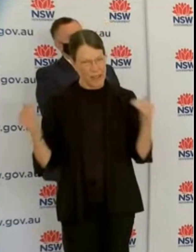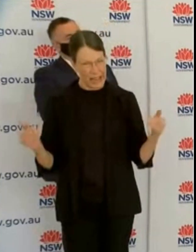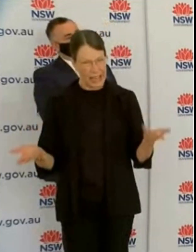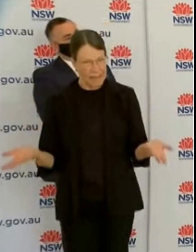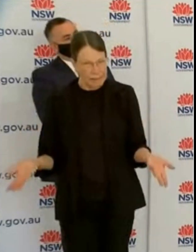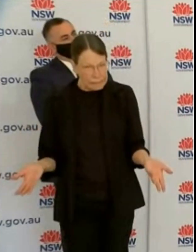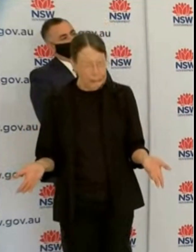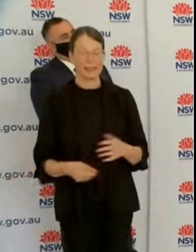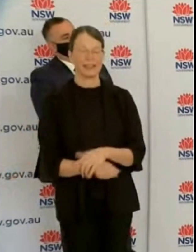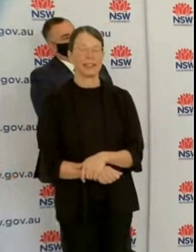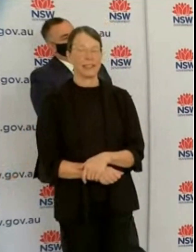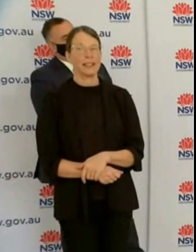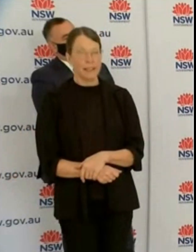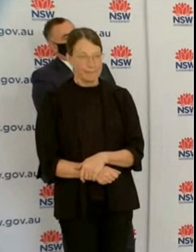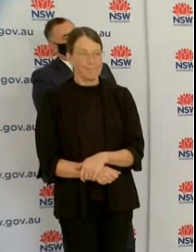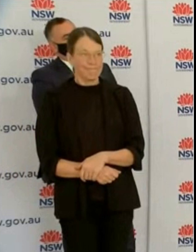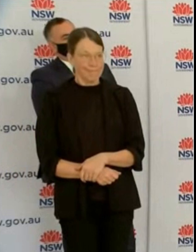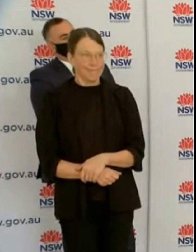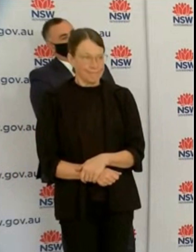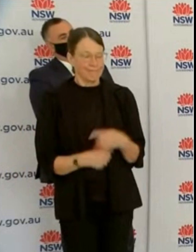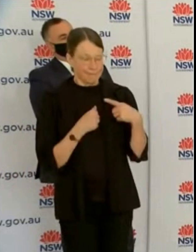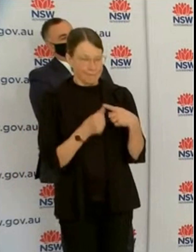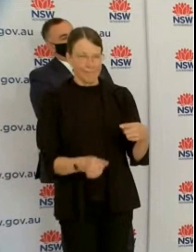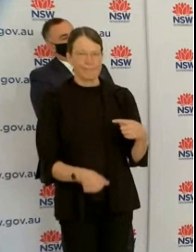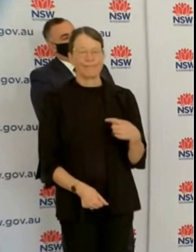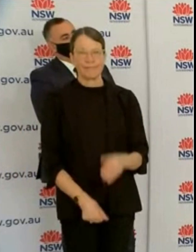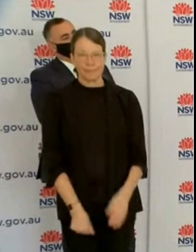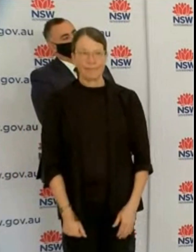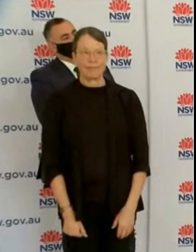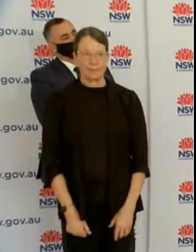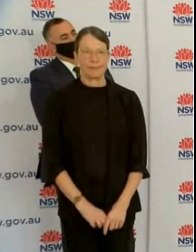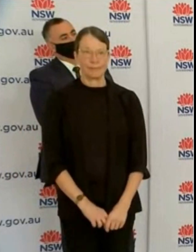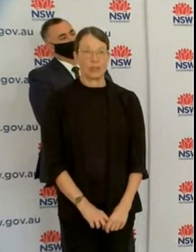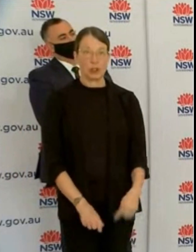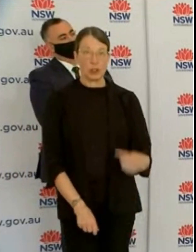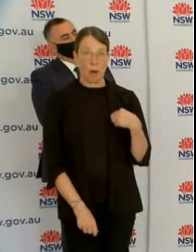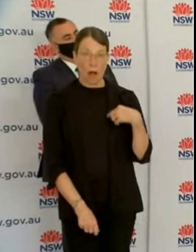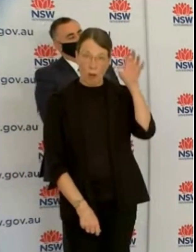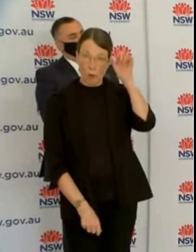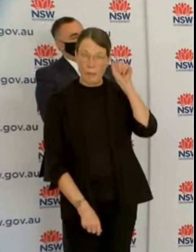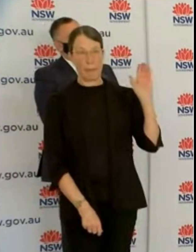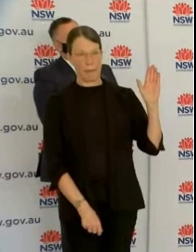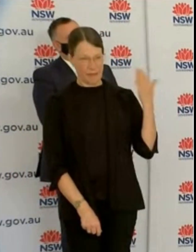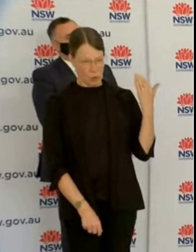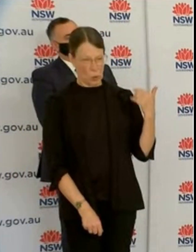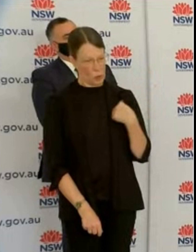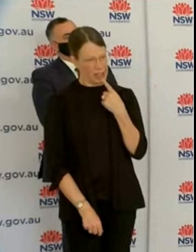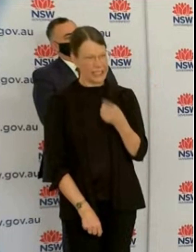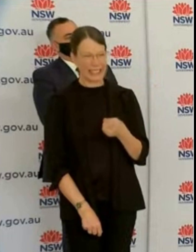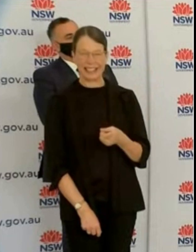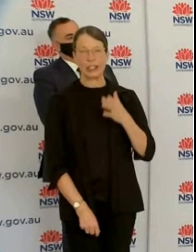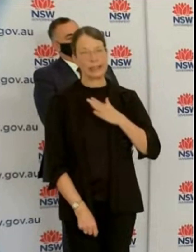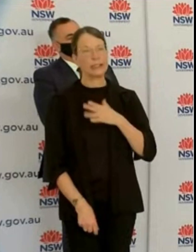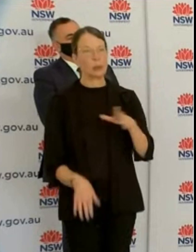being highly criticised for suggesting that, along with Dr. Chant, of course, that vaccination was the way out of this outbreak and we had to